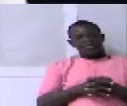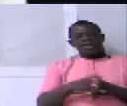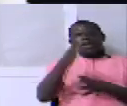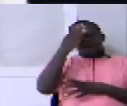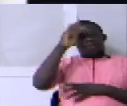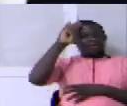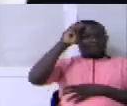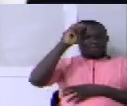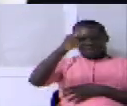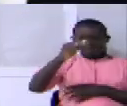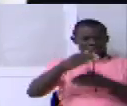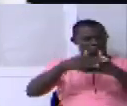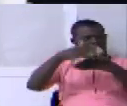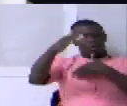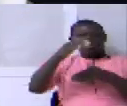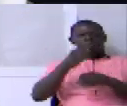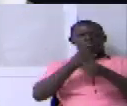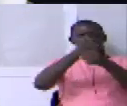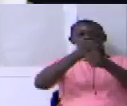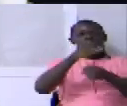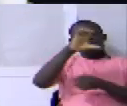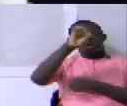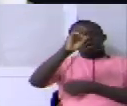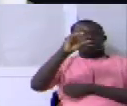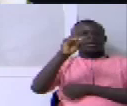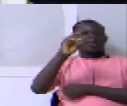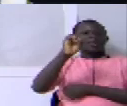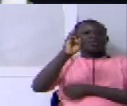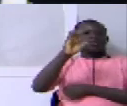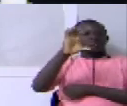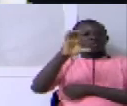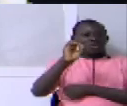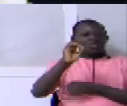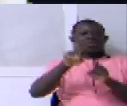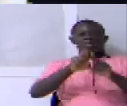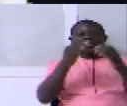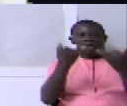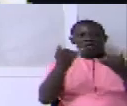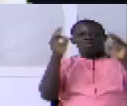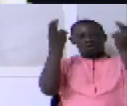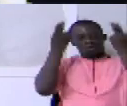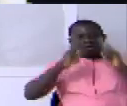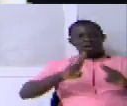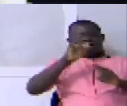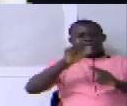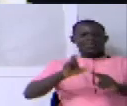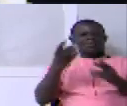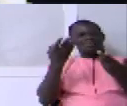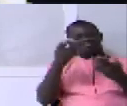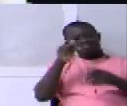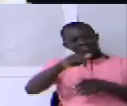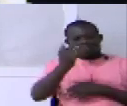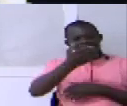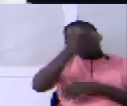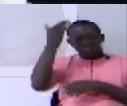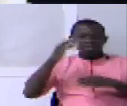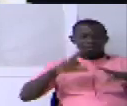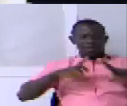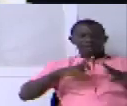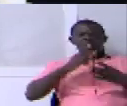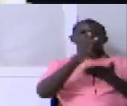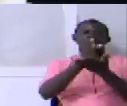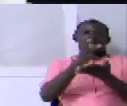Amen. Thank you very much, Bishop Udiko. Council, are we ready with the witness to continue the testimony